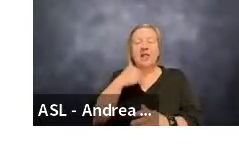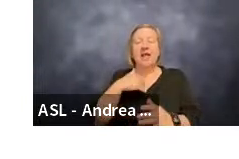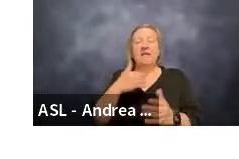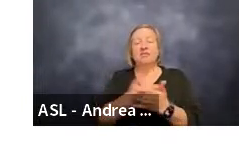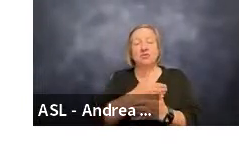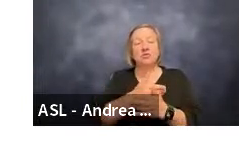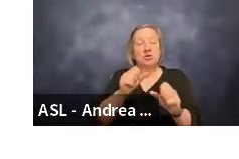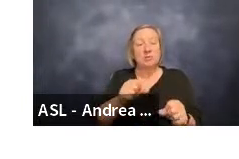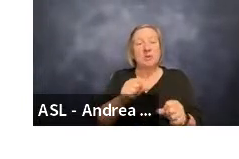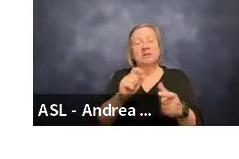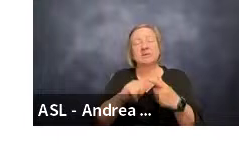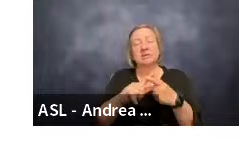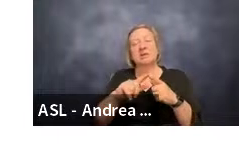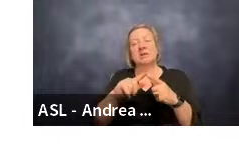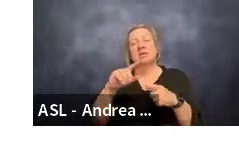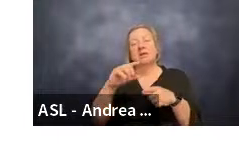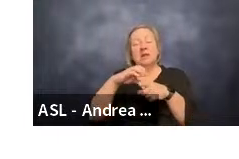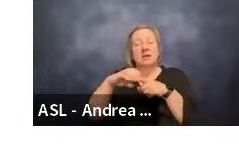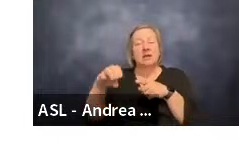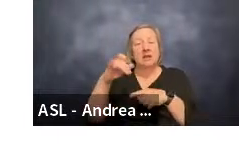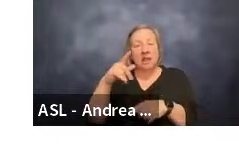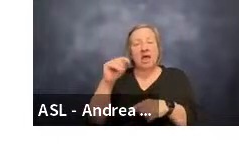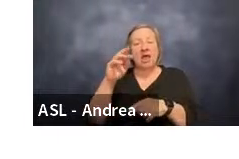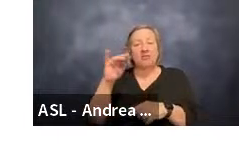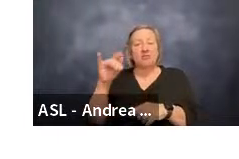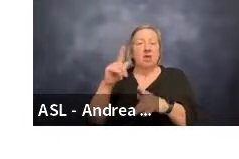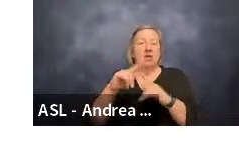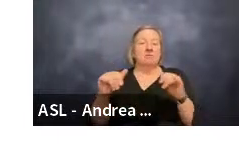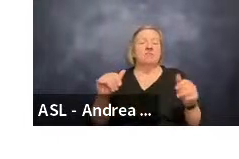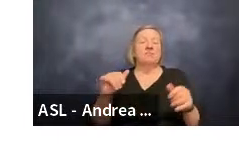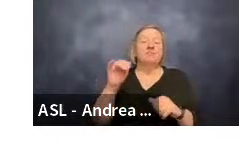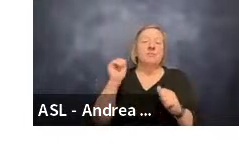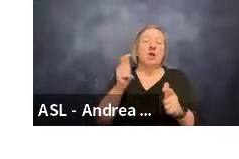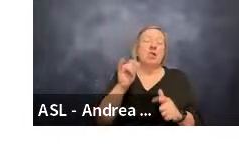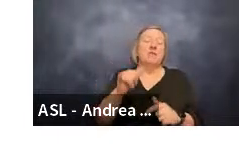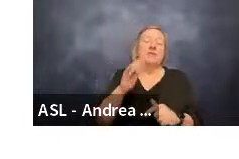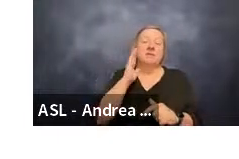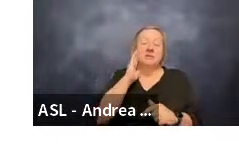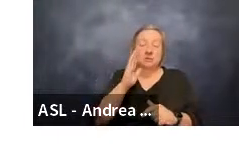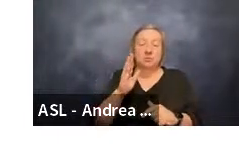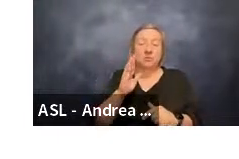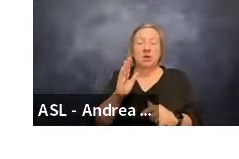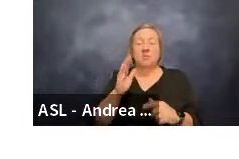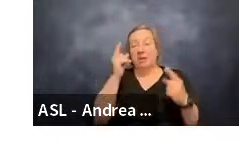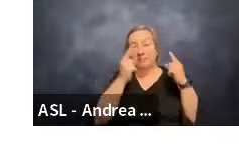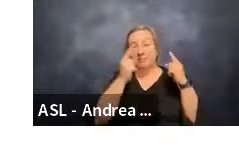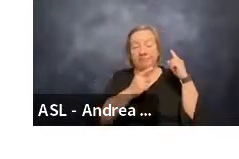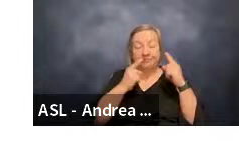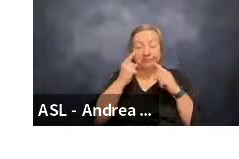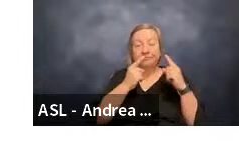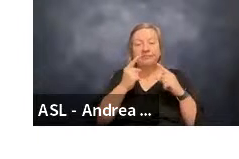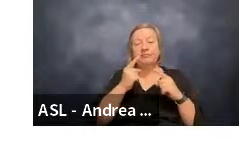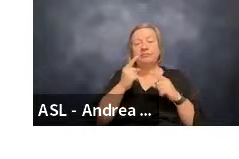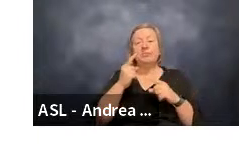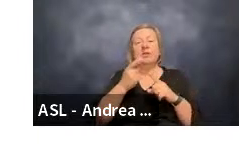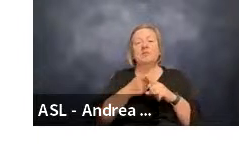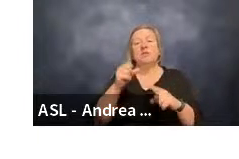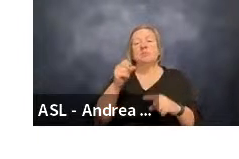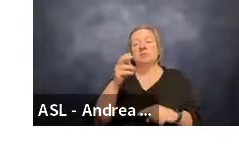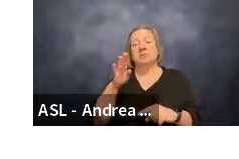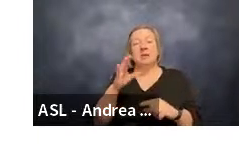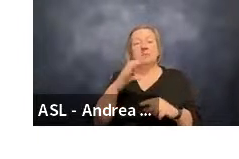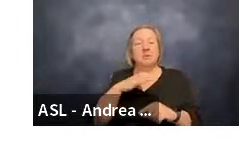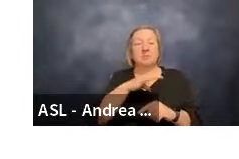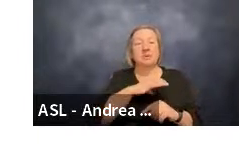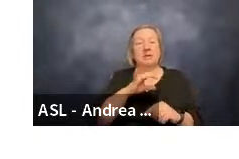as well. So all of this is going to be taken up and considered by this subcommittee